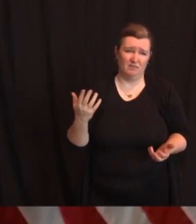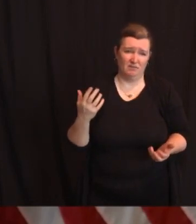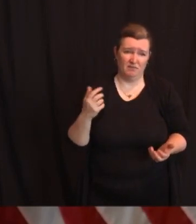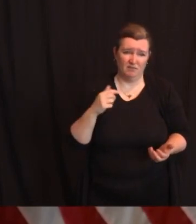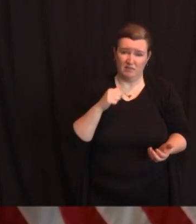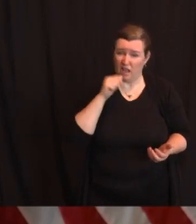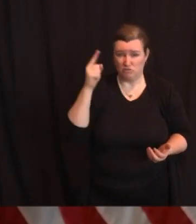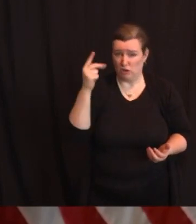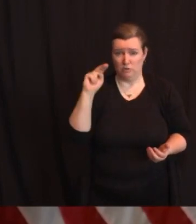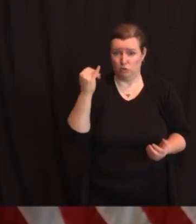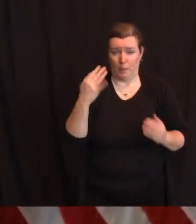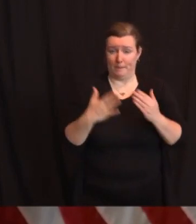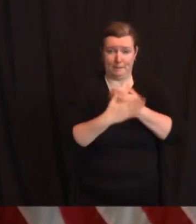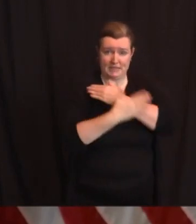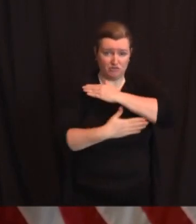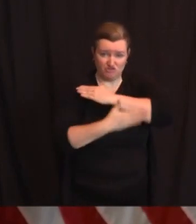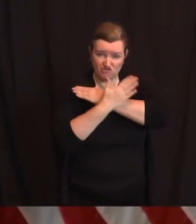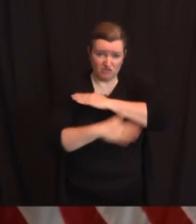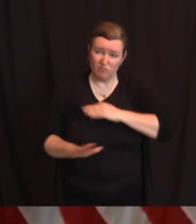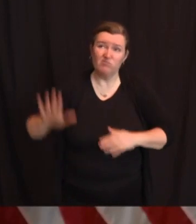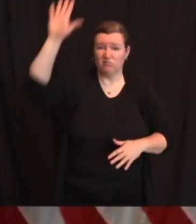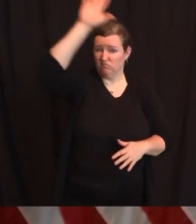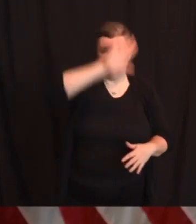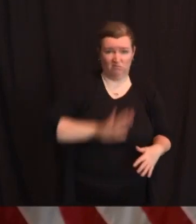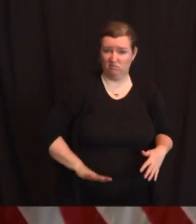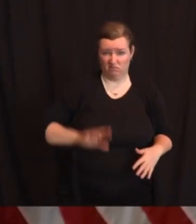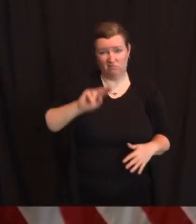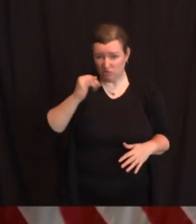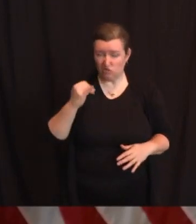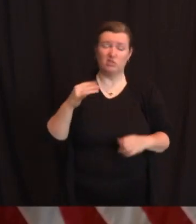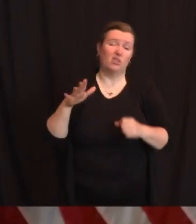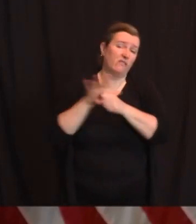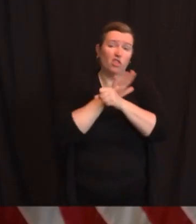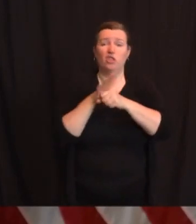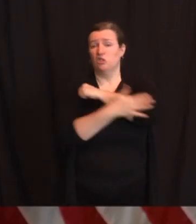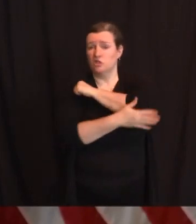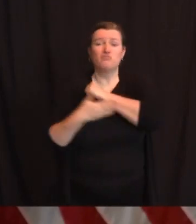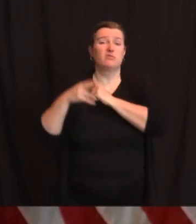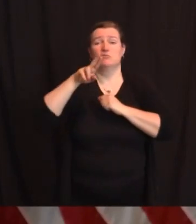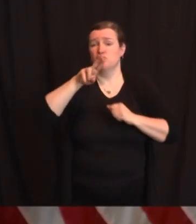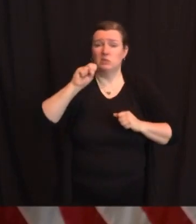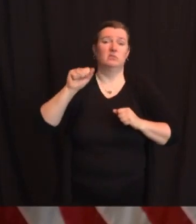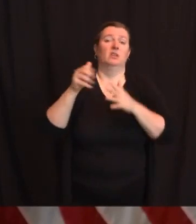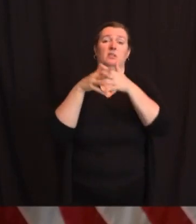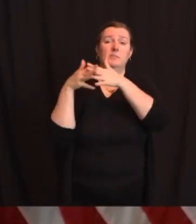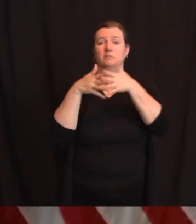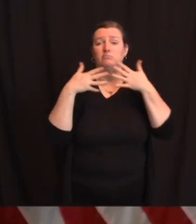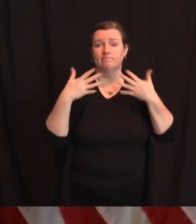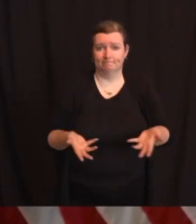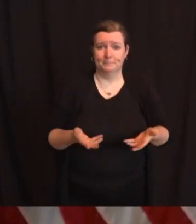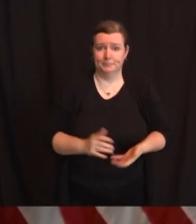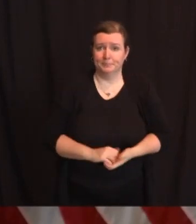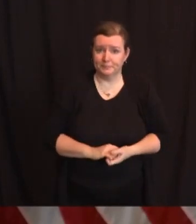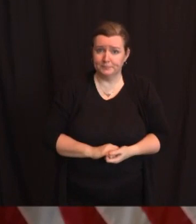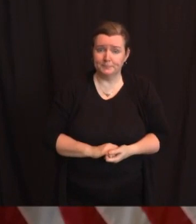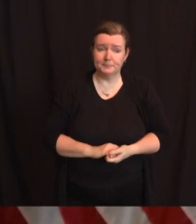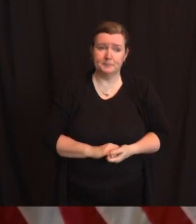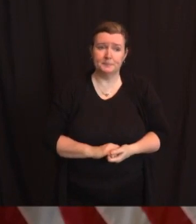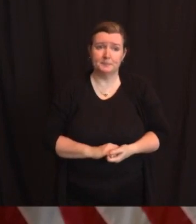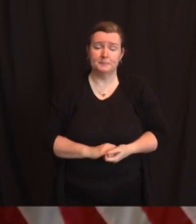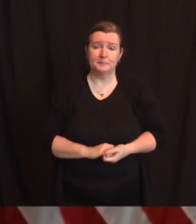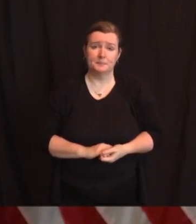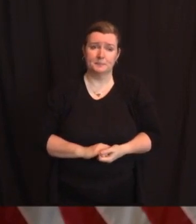but as a country, we're getting clobbered. Now, are we going to have in place, in my humble opinion, and again,